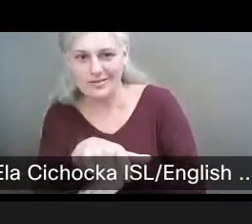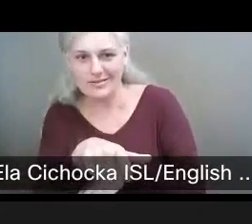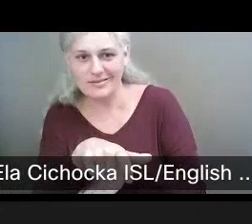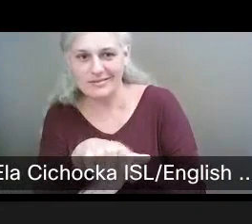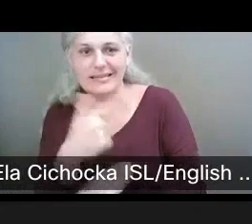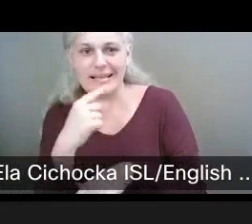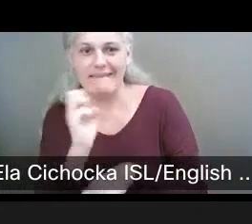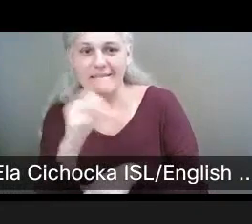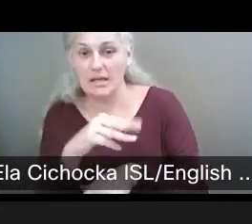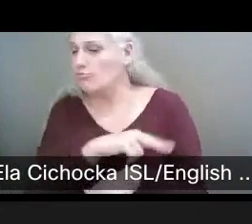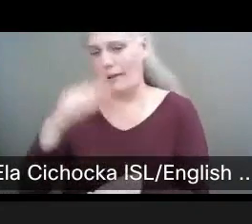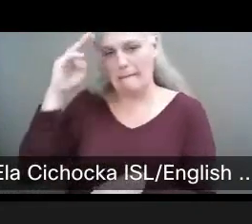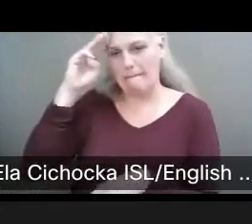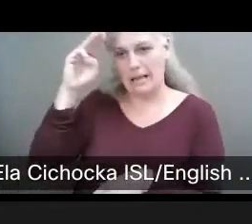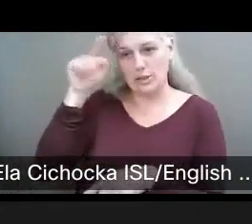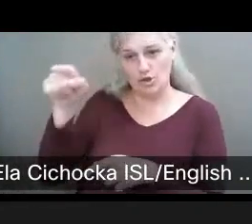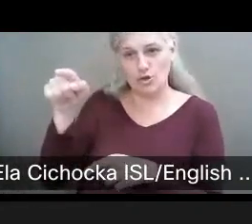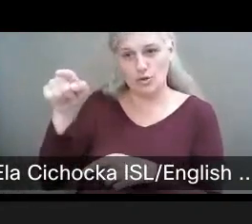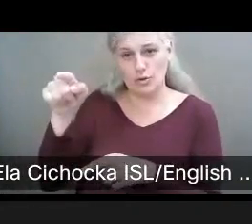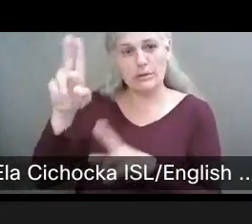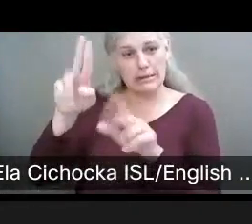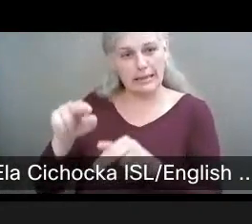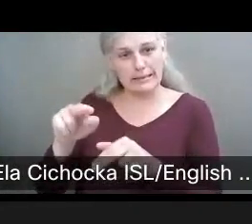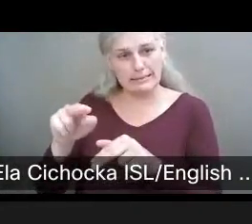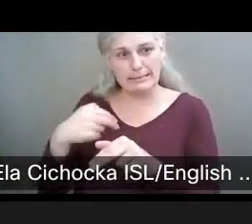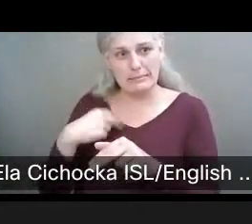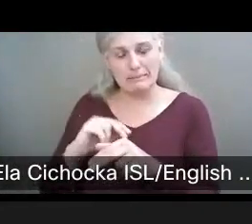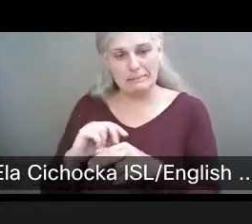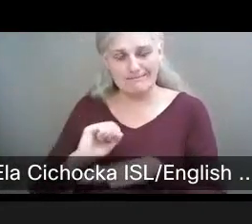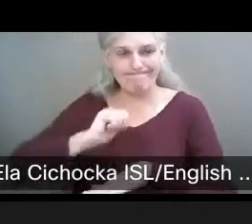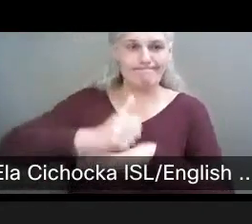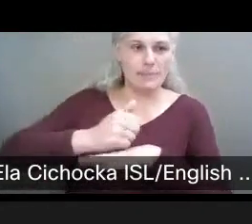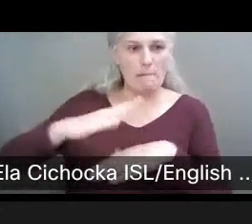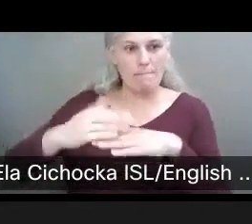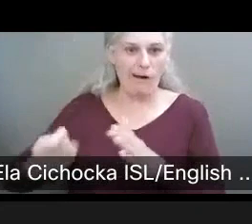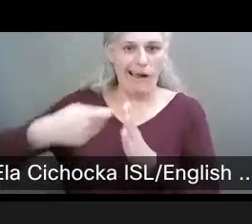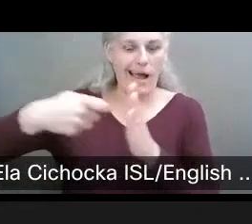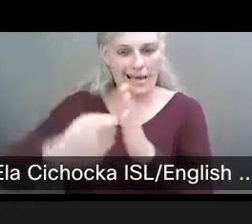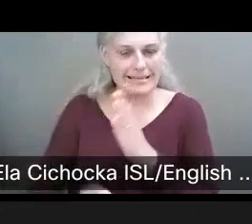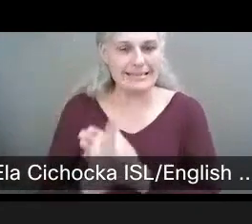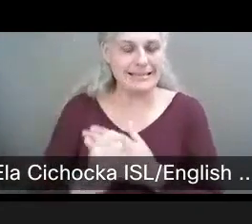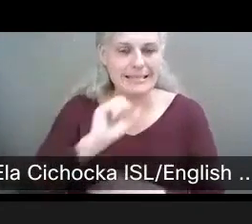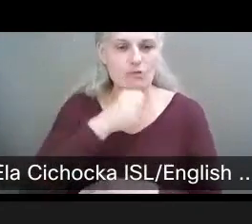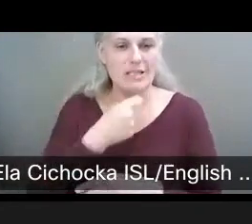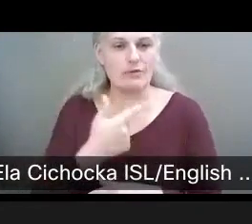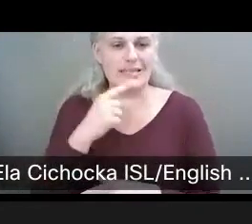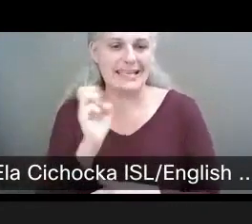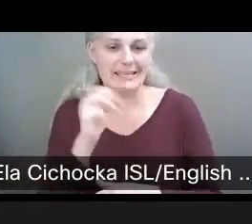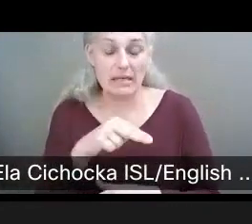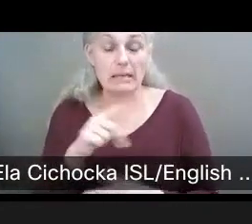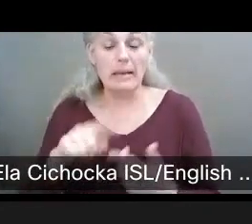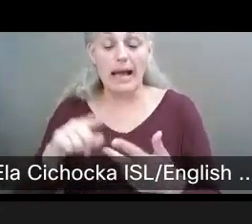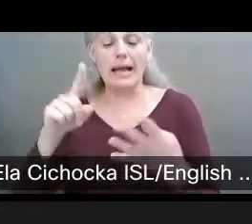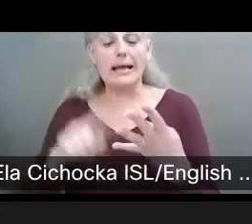not managers who, after all, can create career jeopardy for the second victim. And finally, make sure you